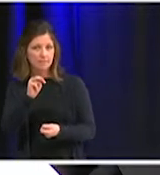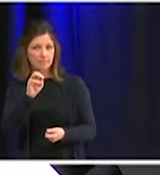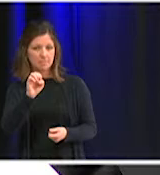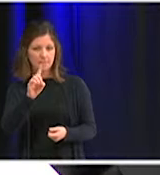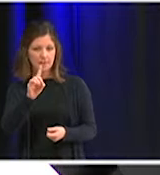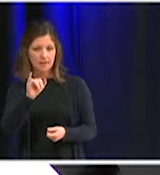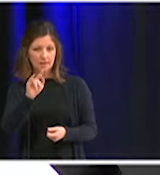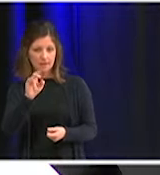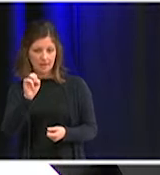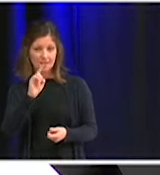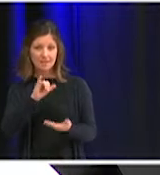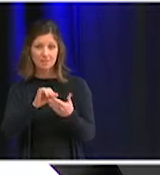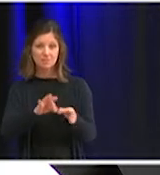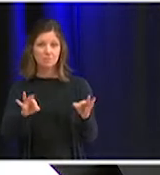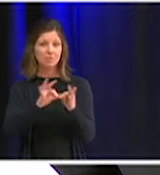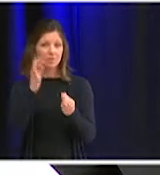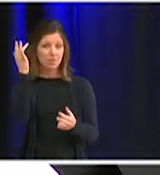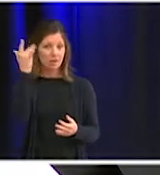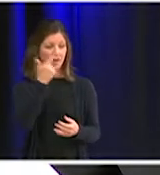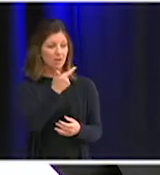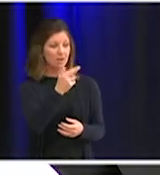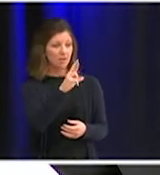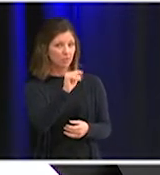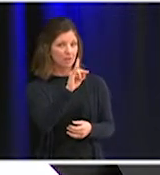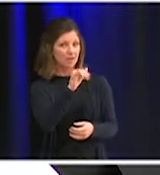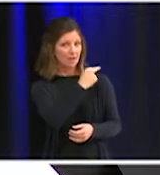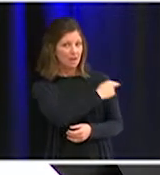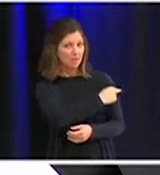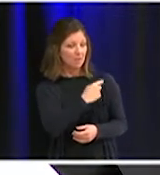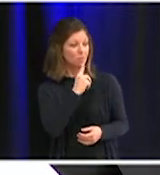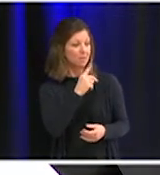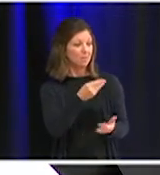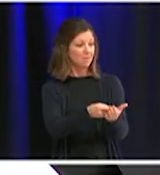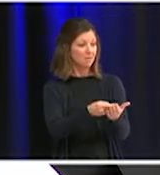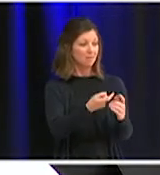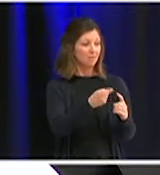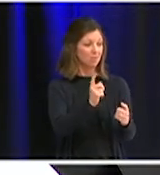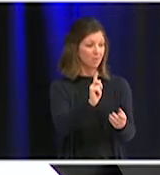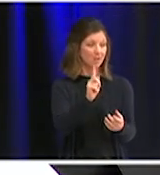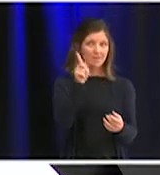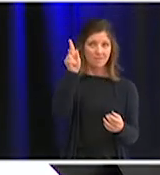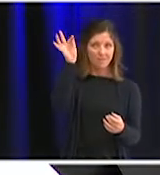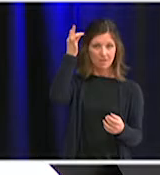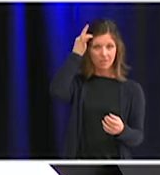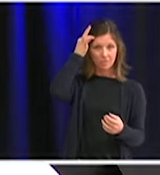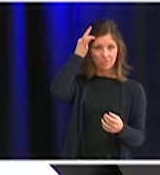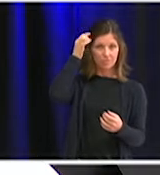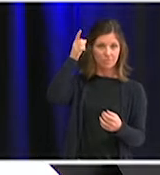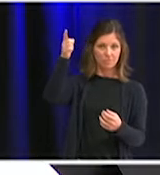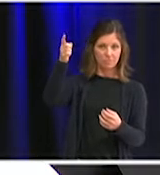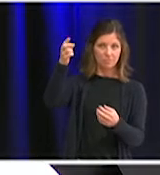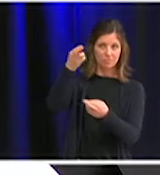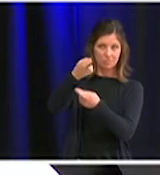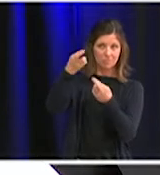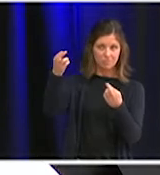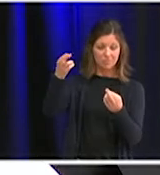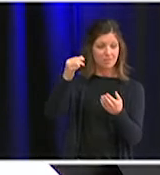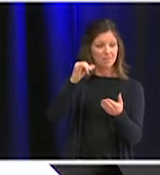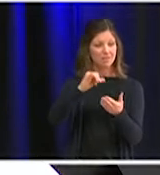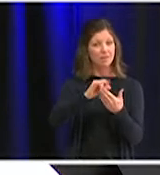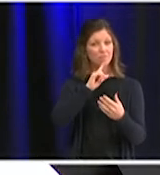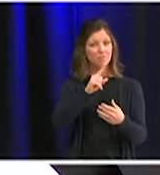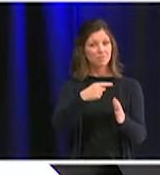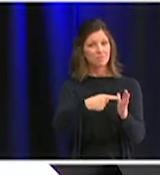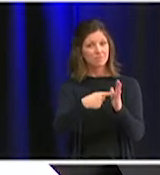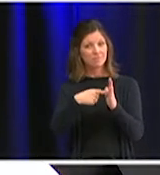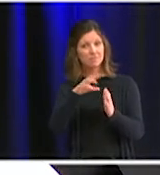funded by a lot of county resources, and so now as a federal change is trying to occur, that would basically take about $60 million